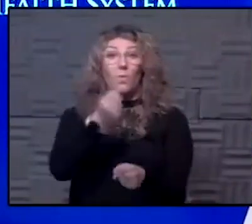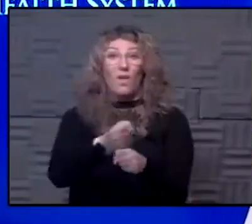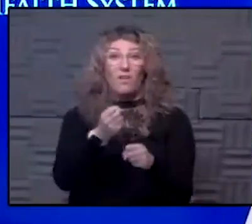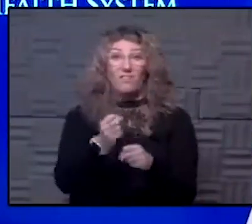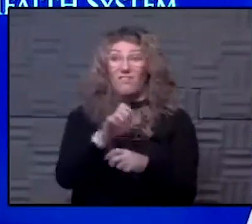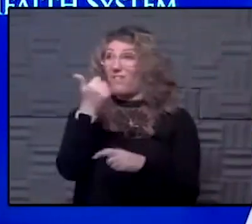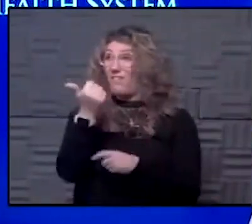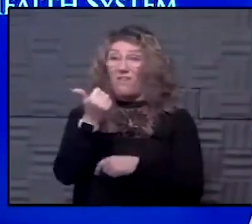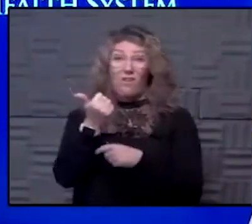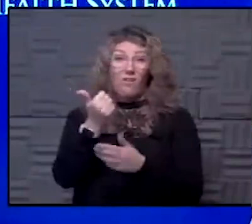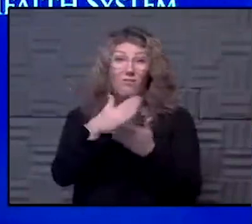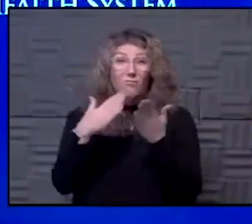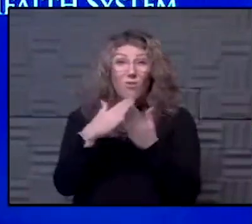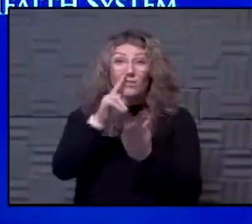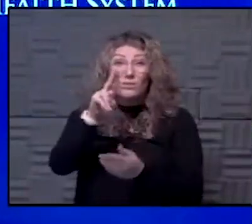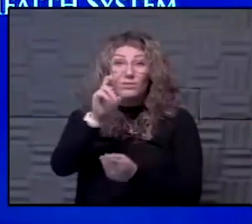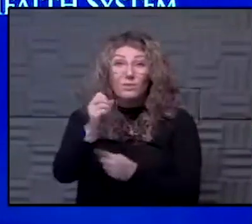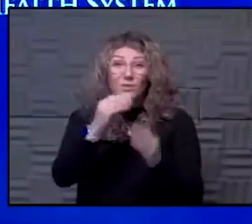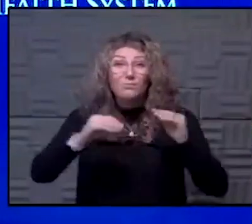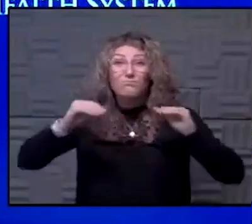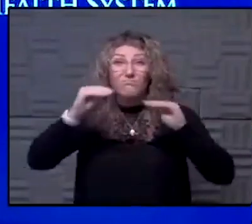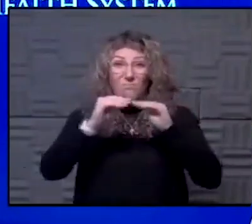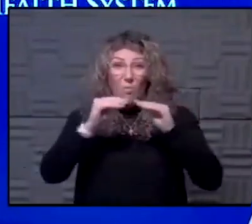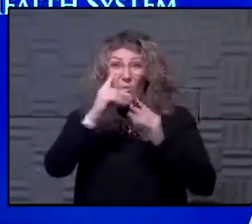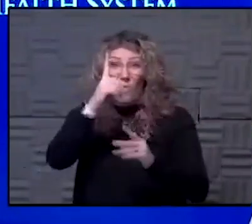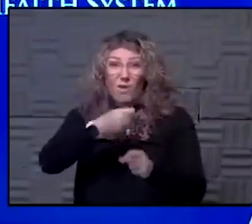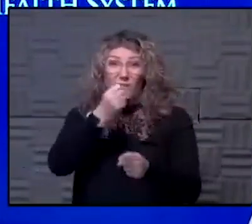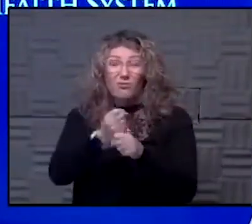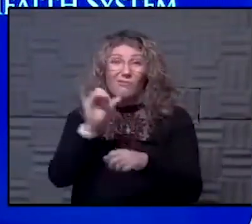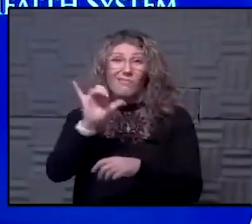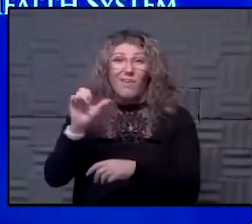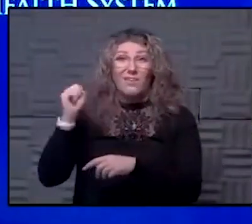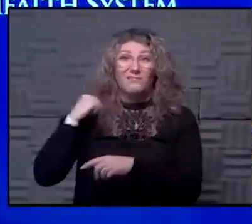of the United States more than a year. If you look at Seattle, Washington,